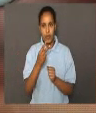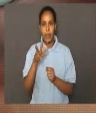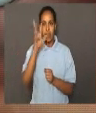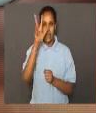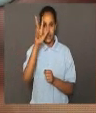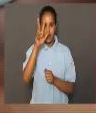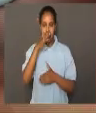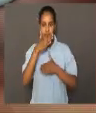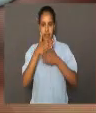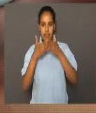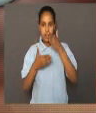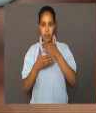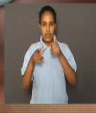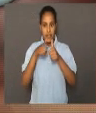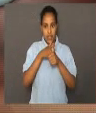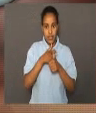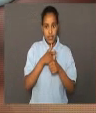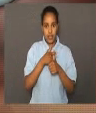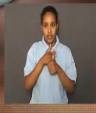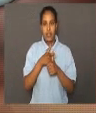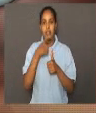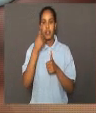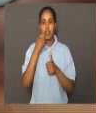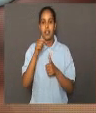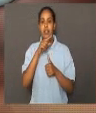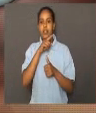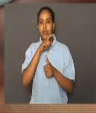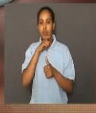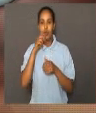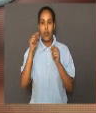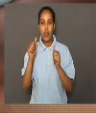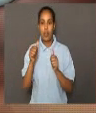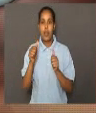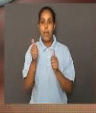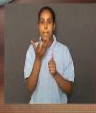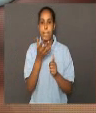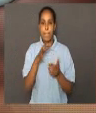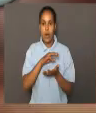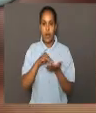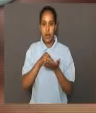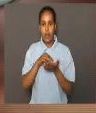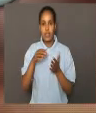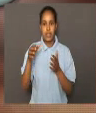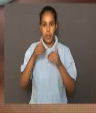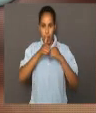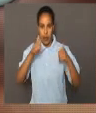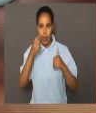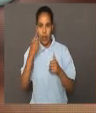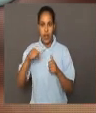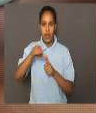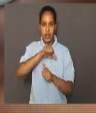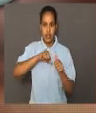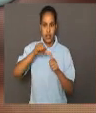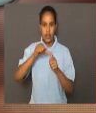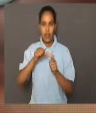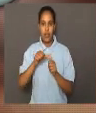3 steps. First, the solvent molecules separate from one another to make